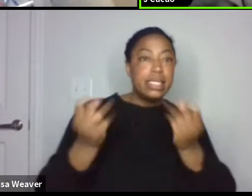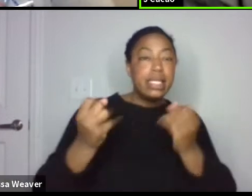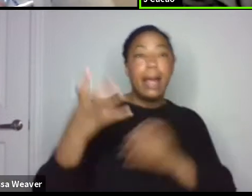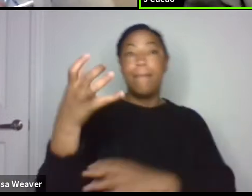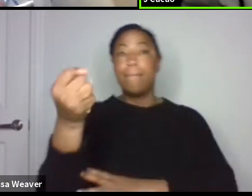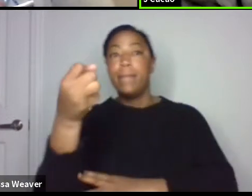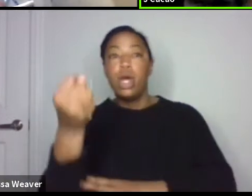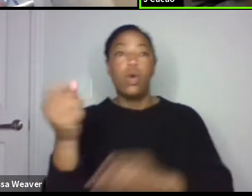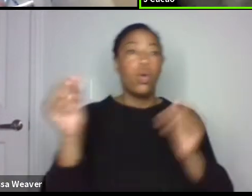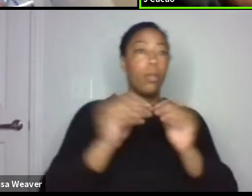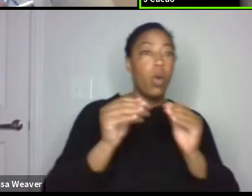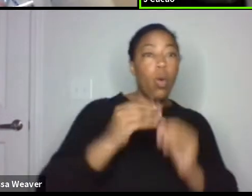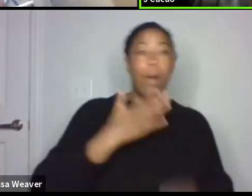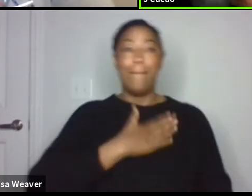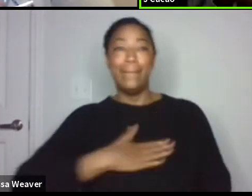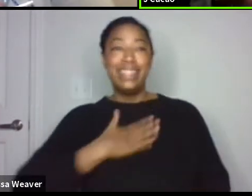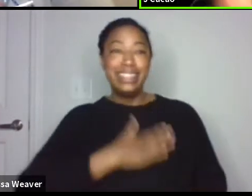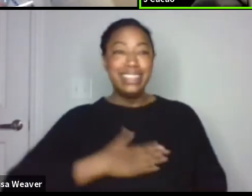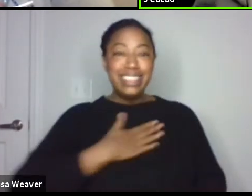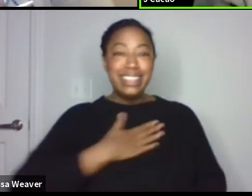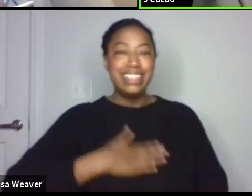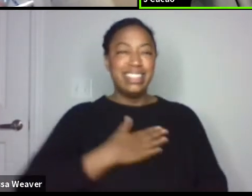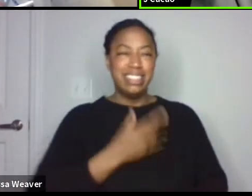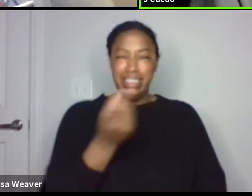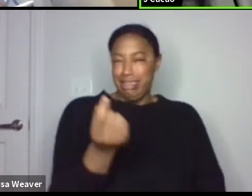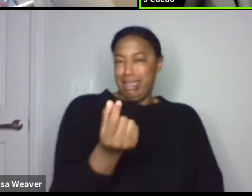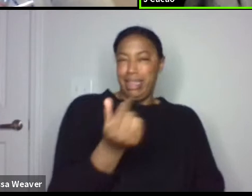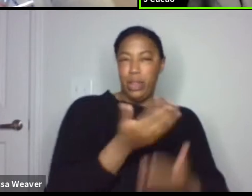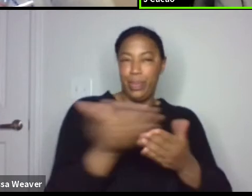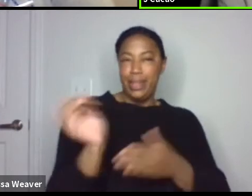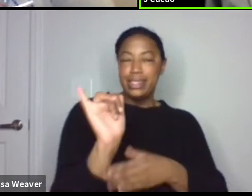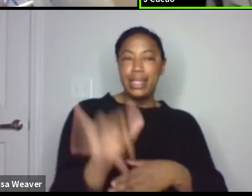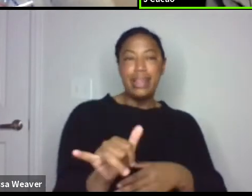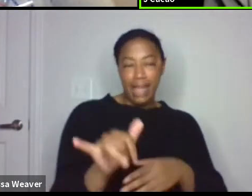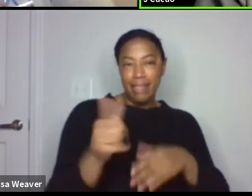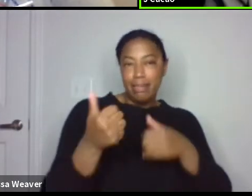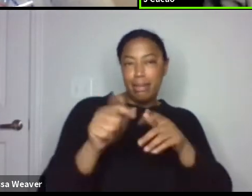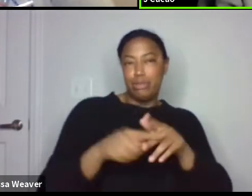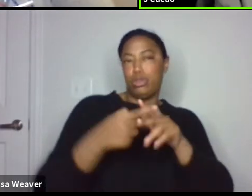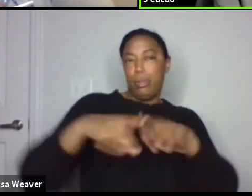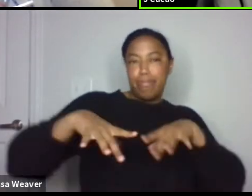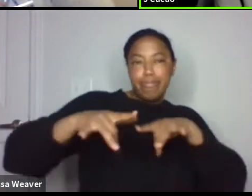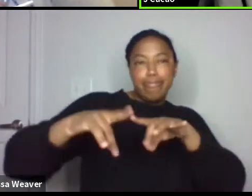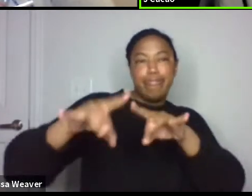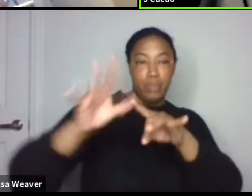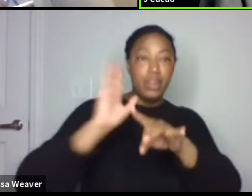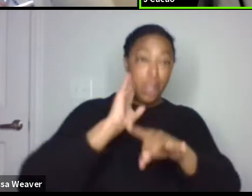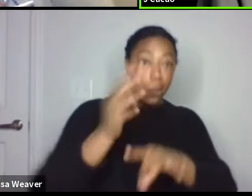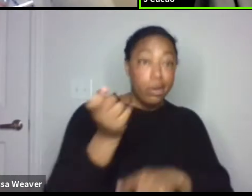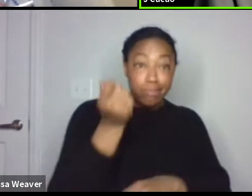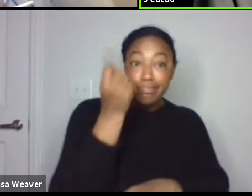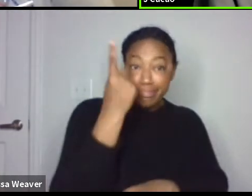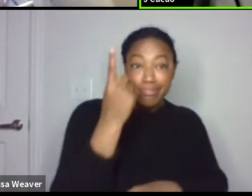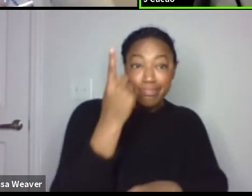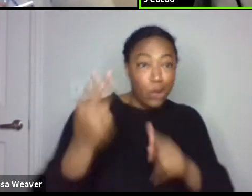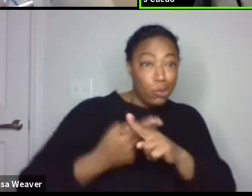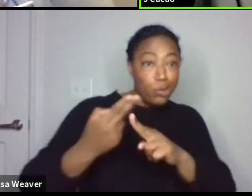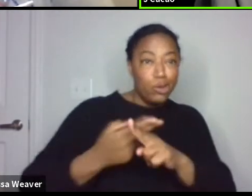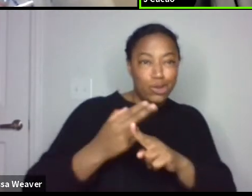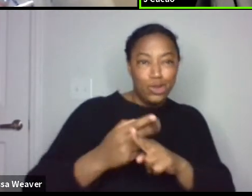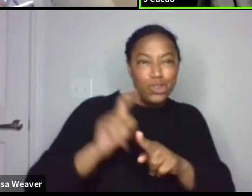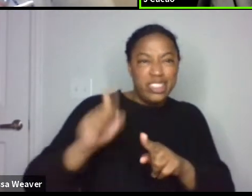more, please, little stuff like that they can start to pick up on, and they'll pick up on it. You know what I mean? You just got to kind of drive it home